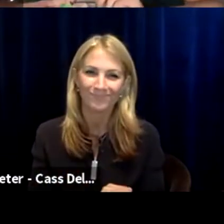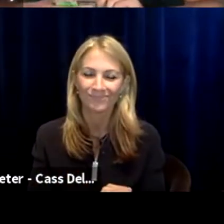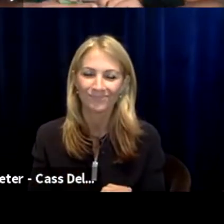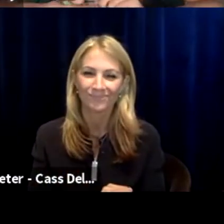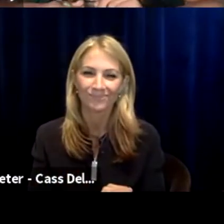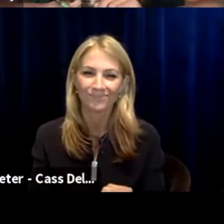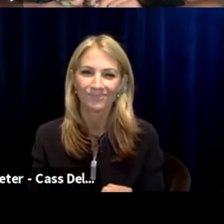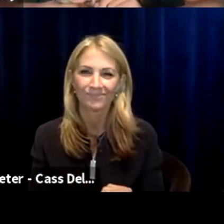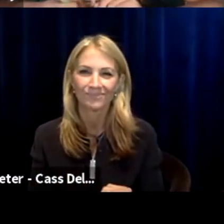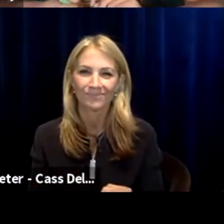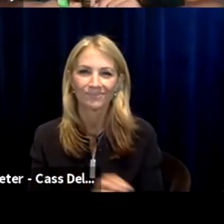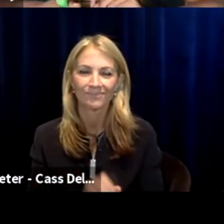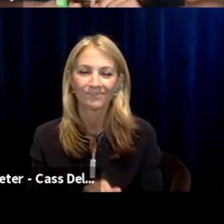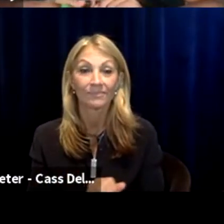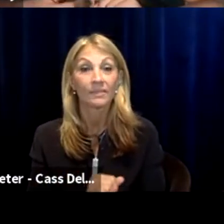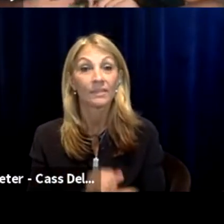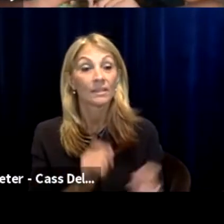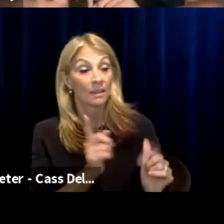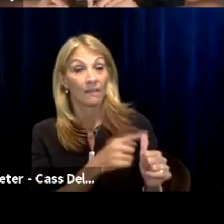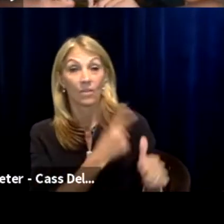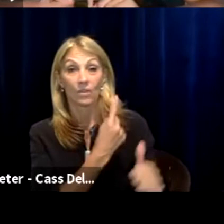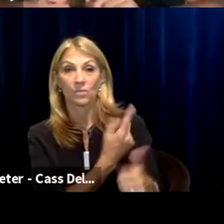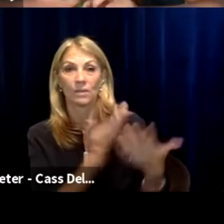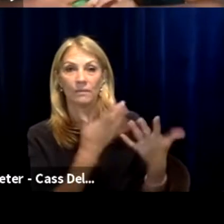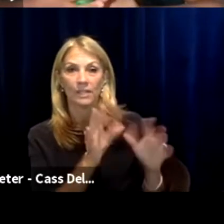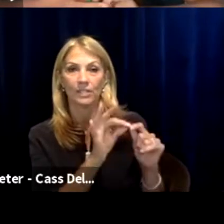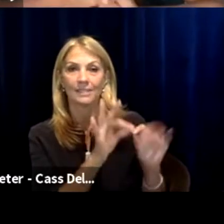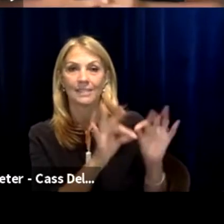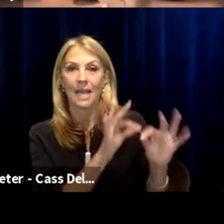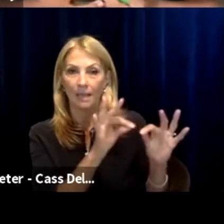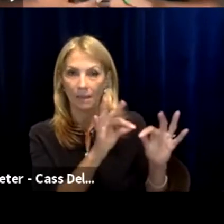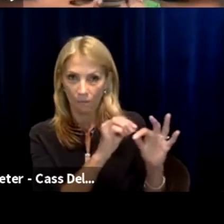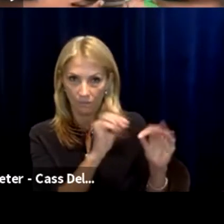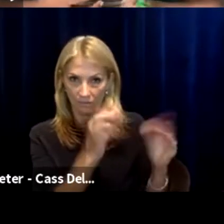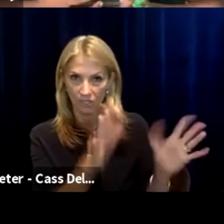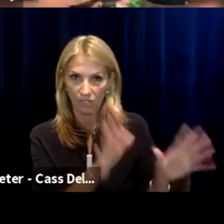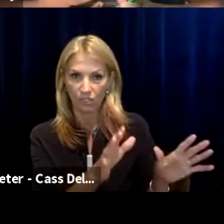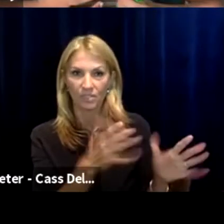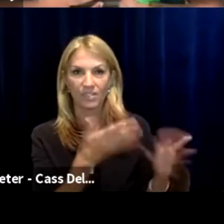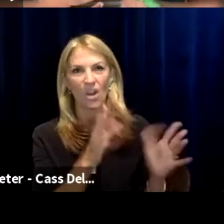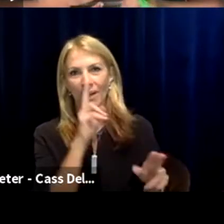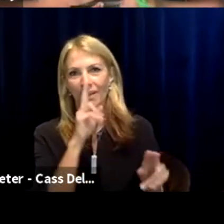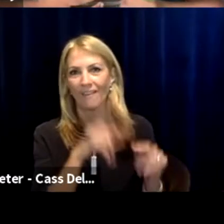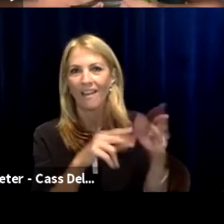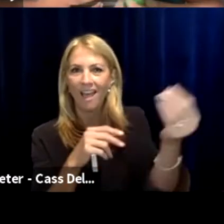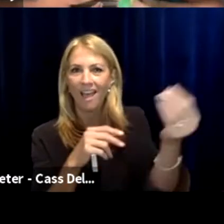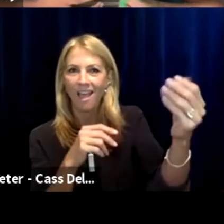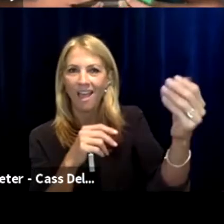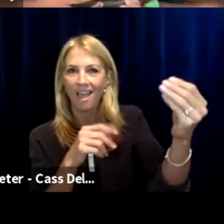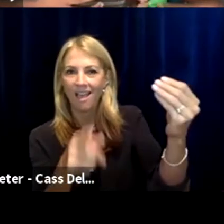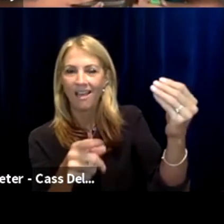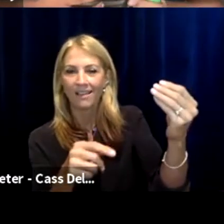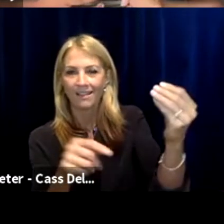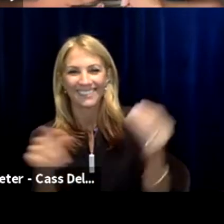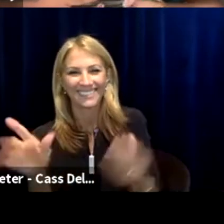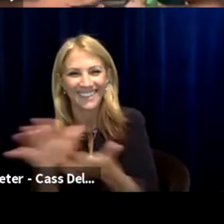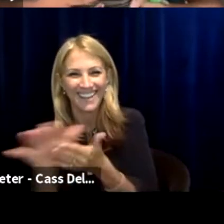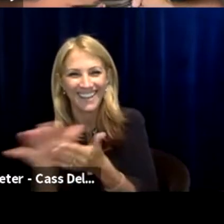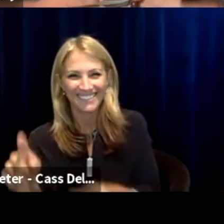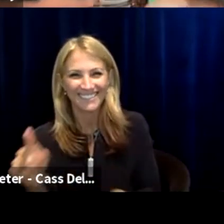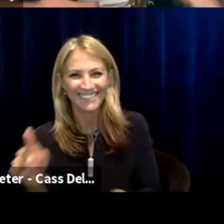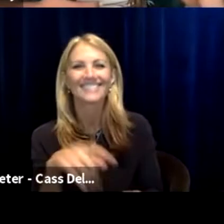But I have my first one tied off, and it's already really fun to play Nice.